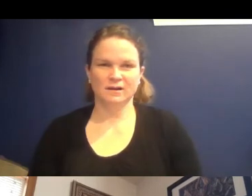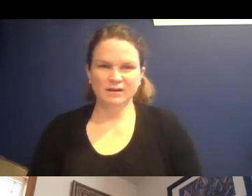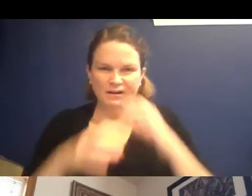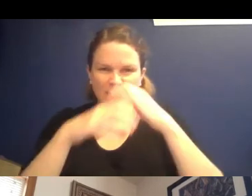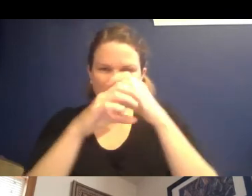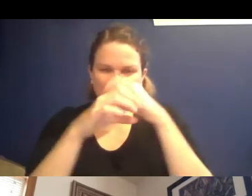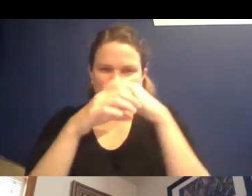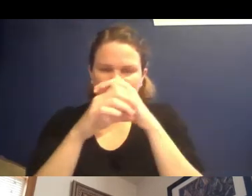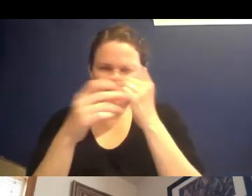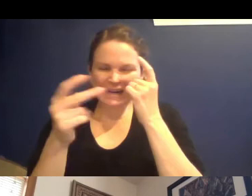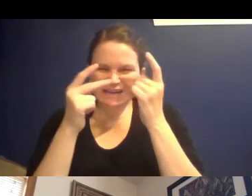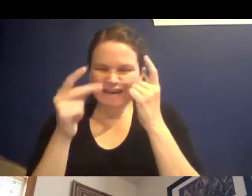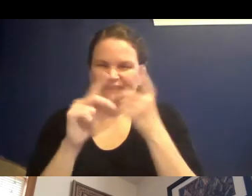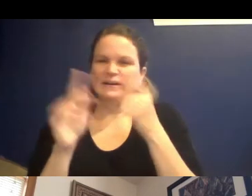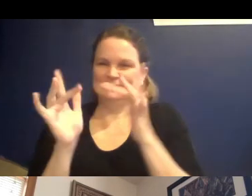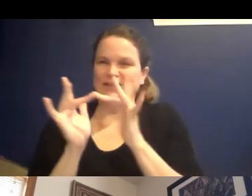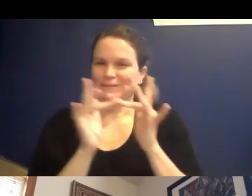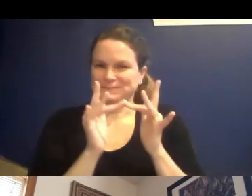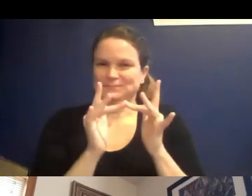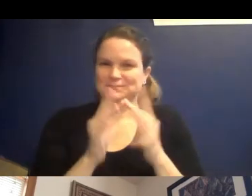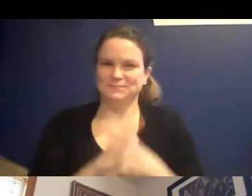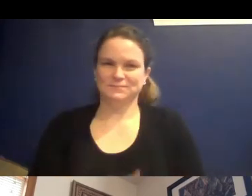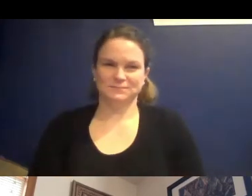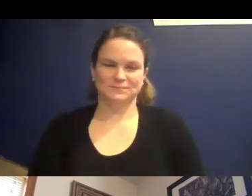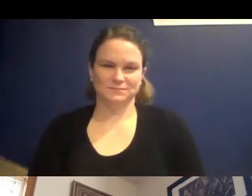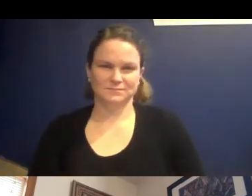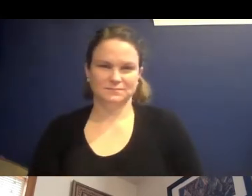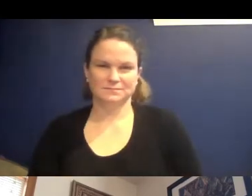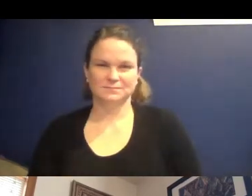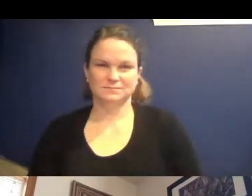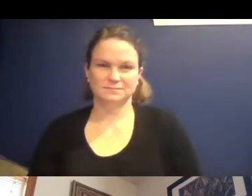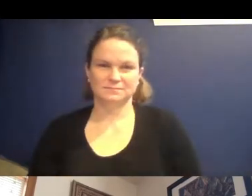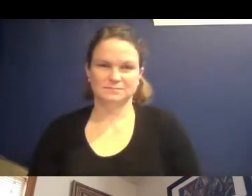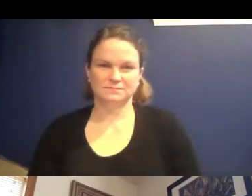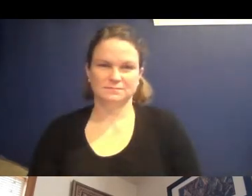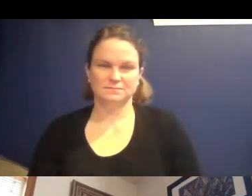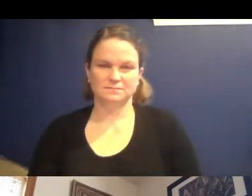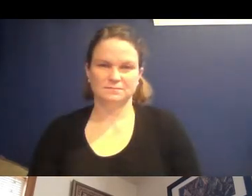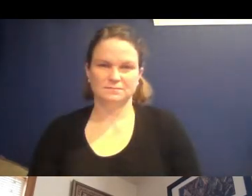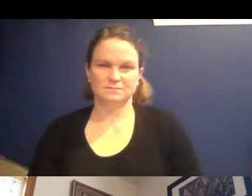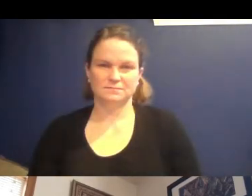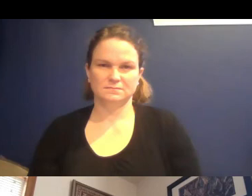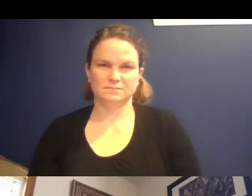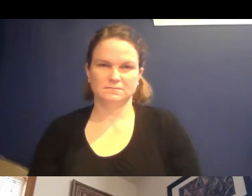This is an internet picture, a close-up of the cremaster attached into the silk button.